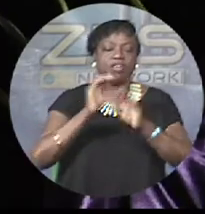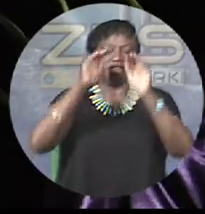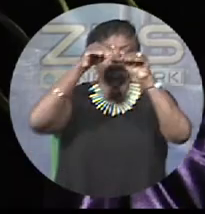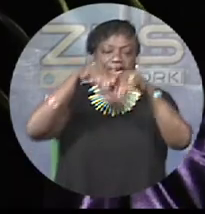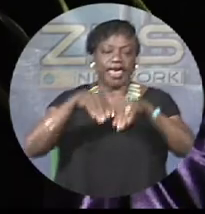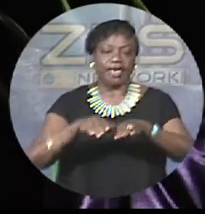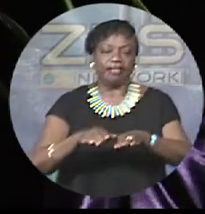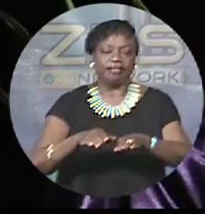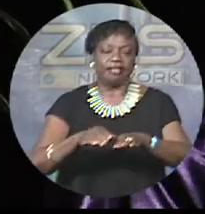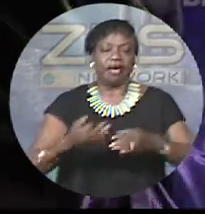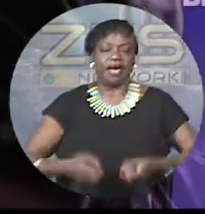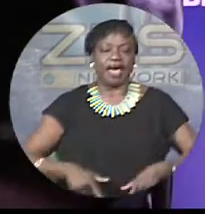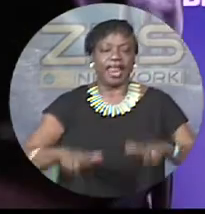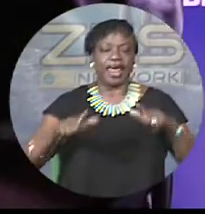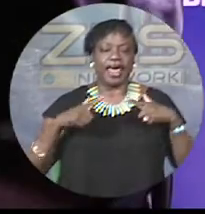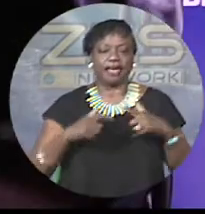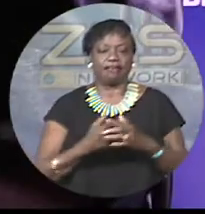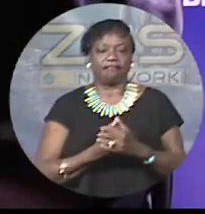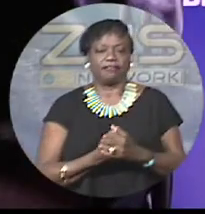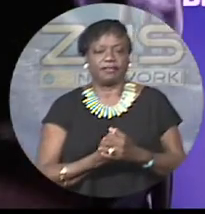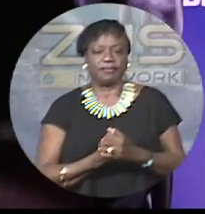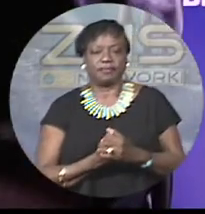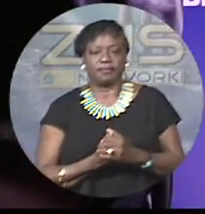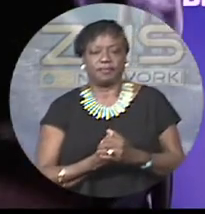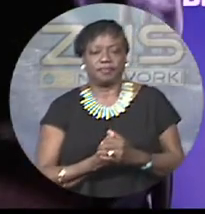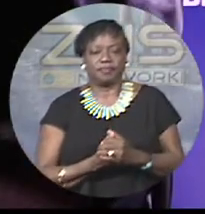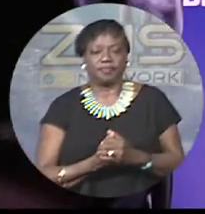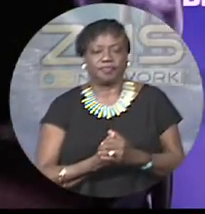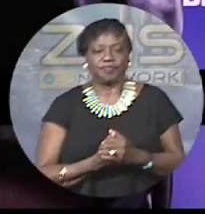nationalist. Only